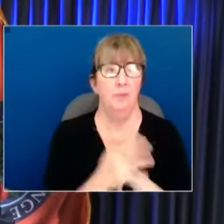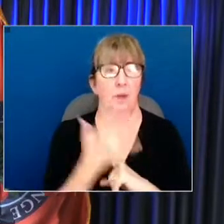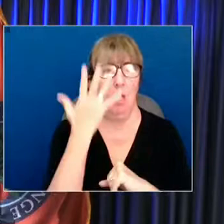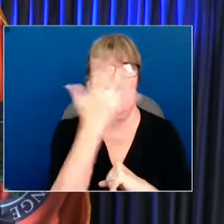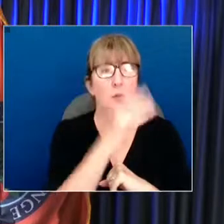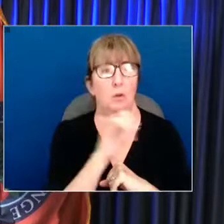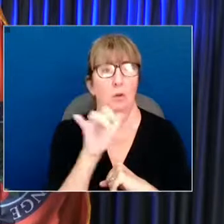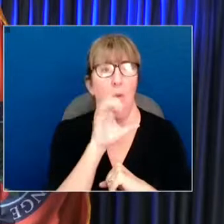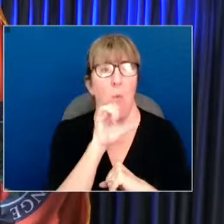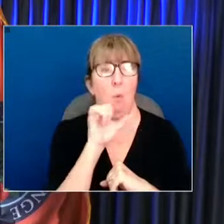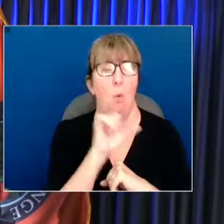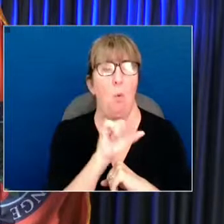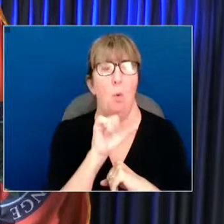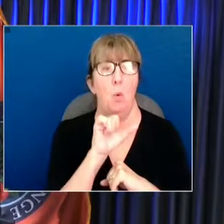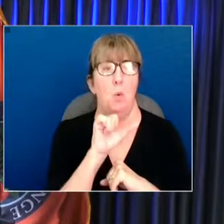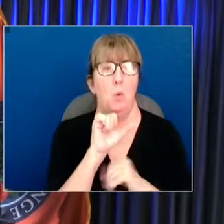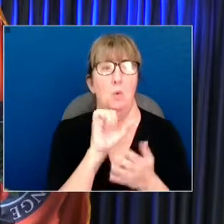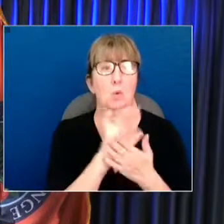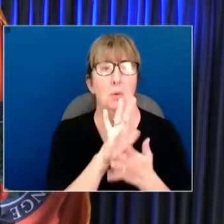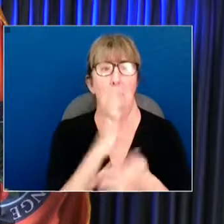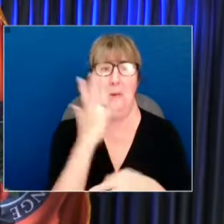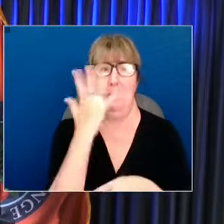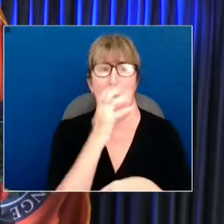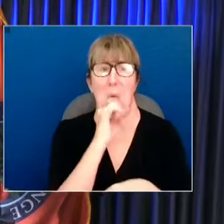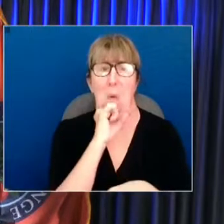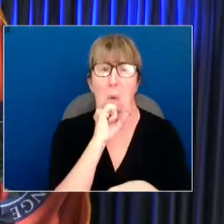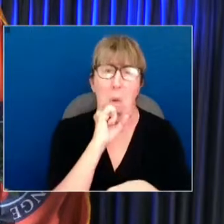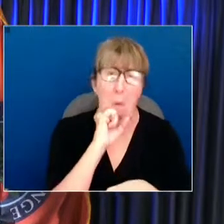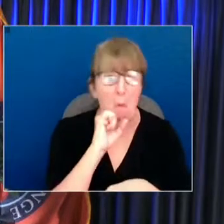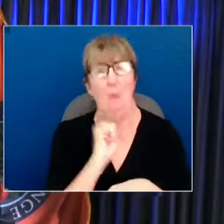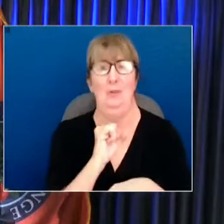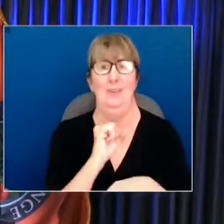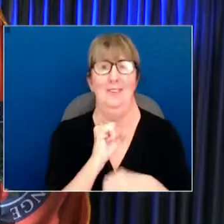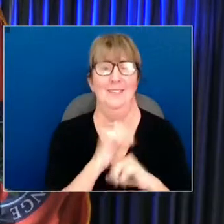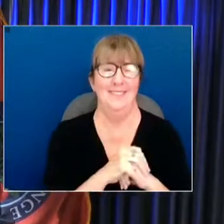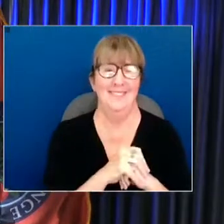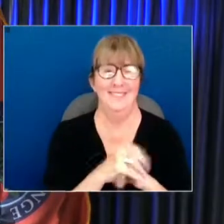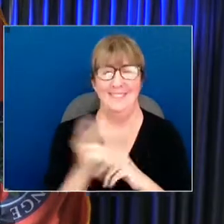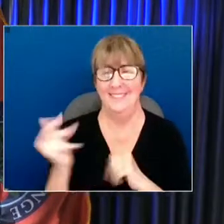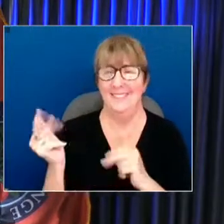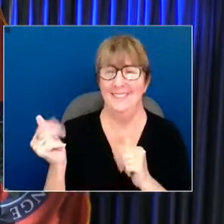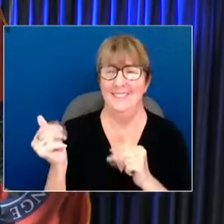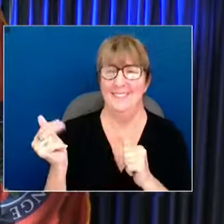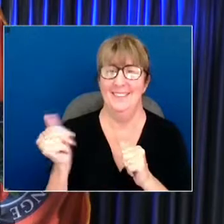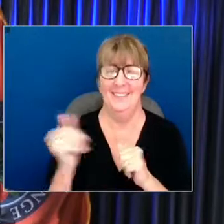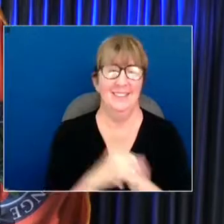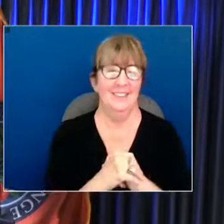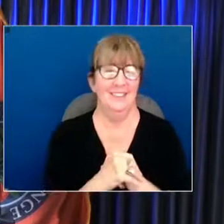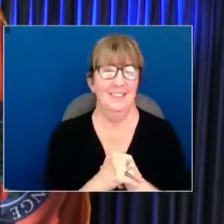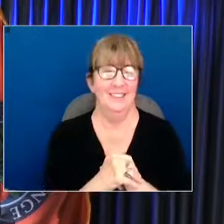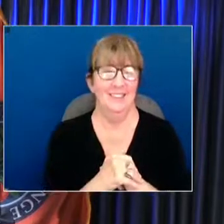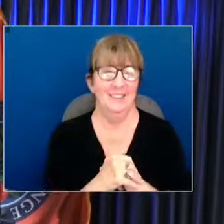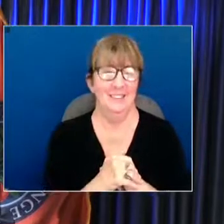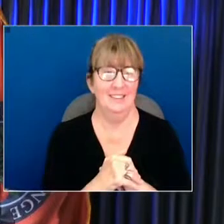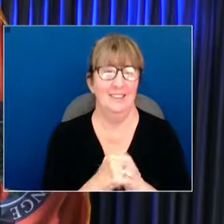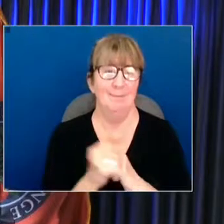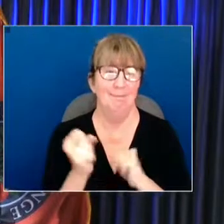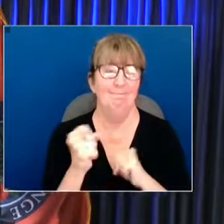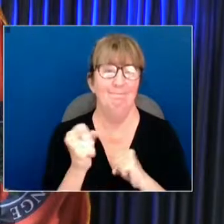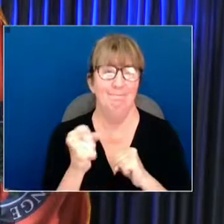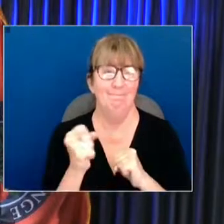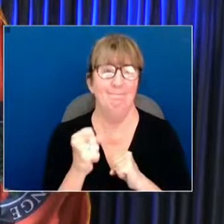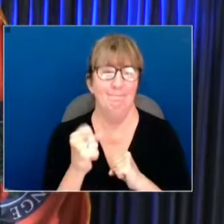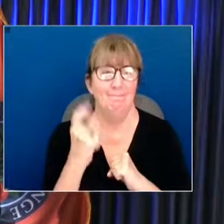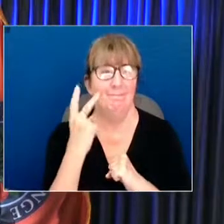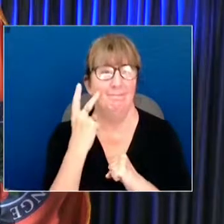Old Glory is looking old. Yep. Yeah. It's a tough. Yeah. Oh, It's, yeah, see, I mean, I